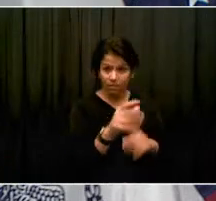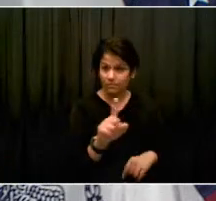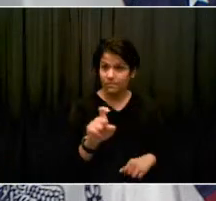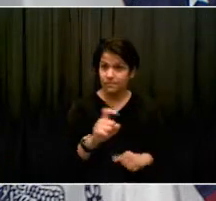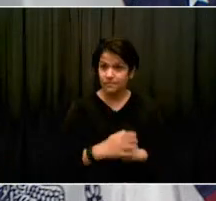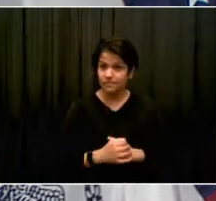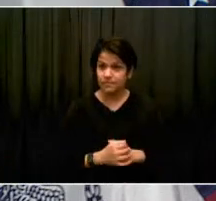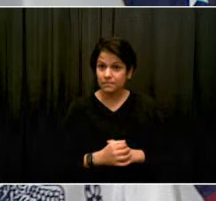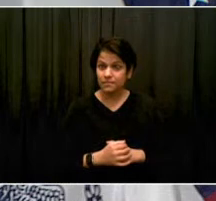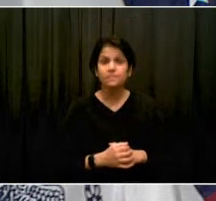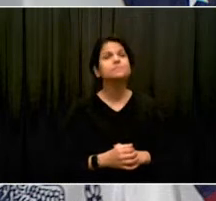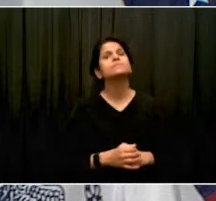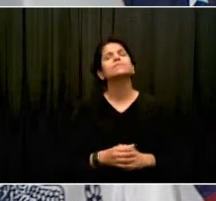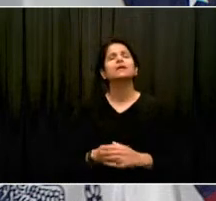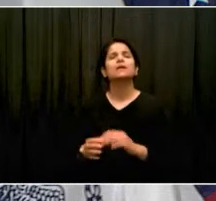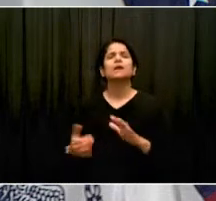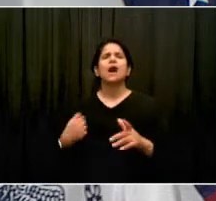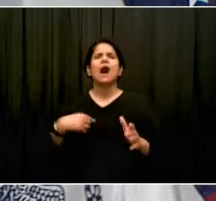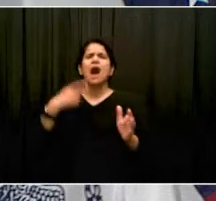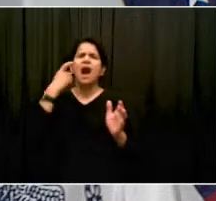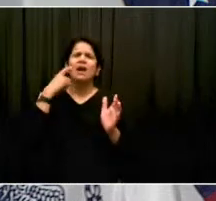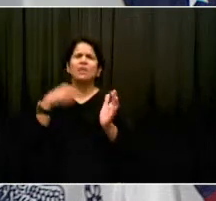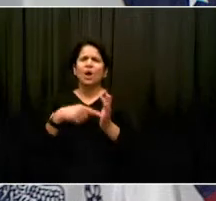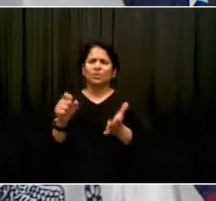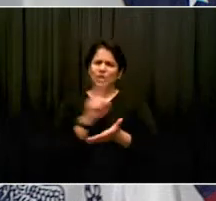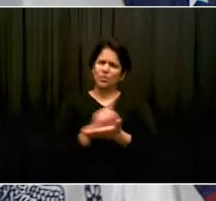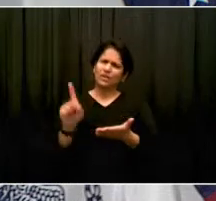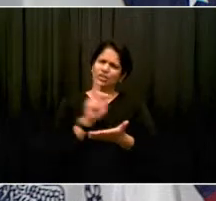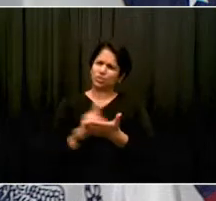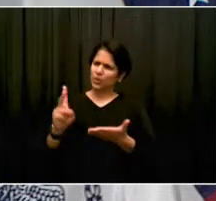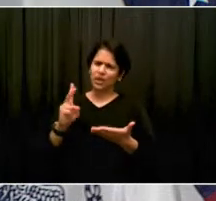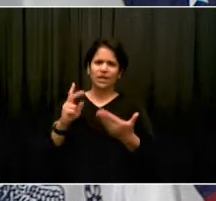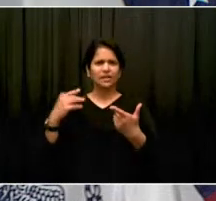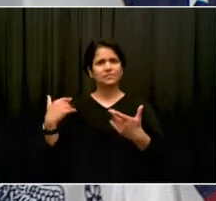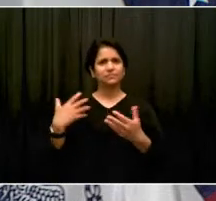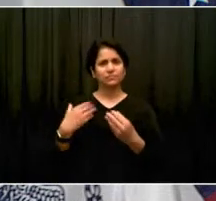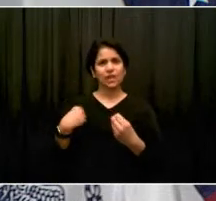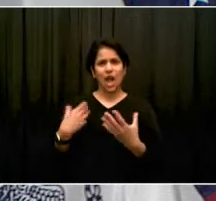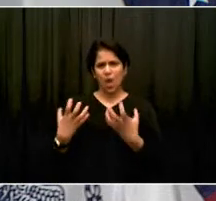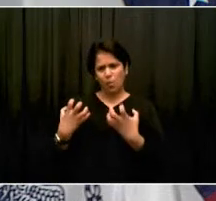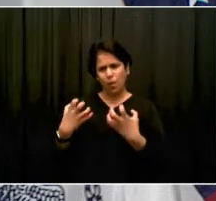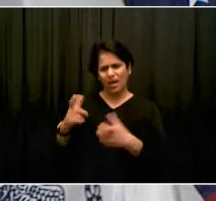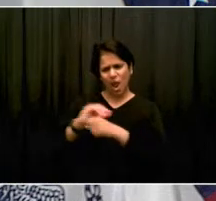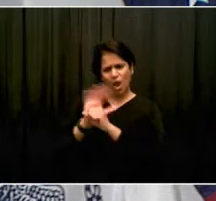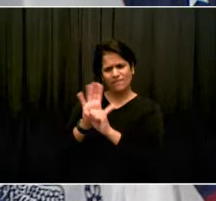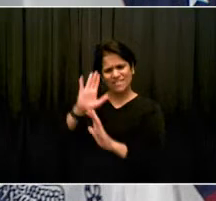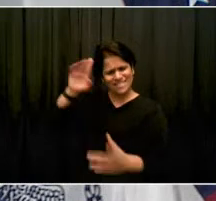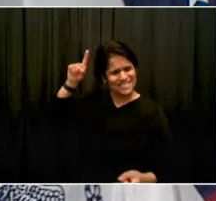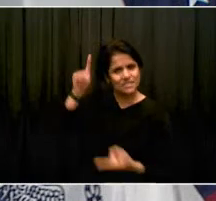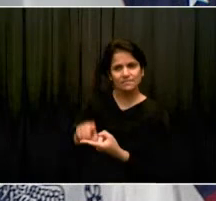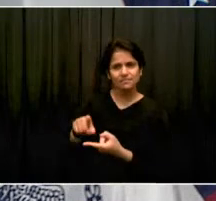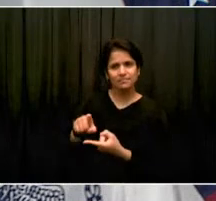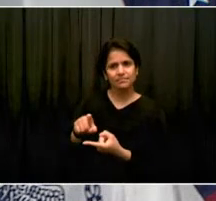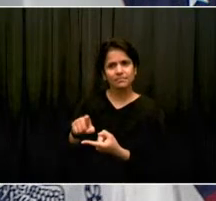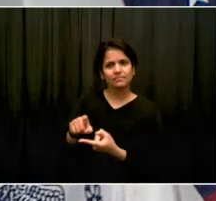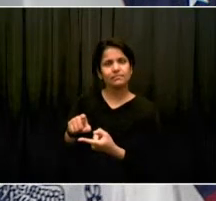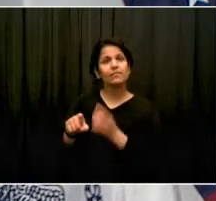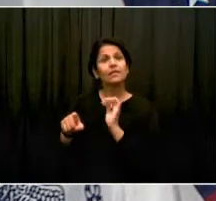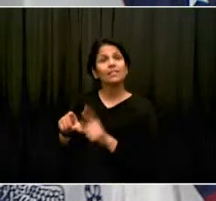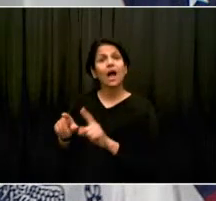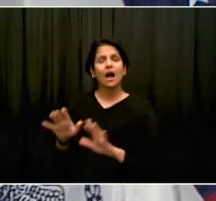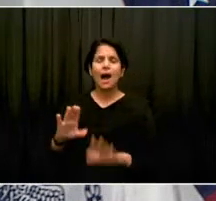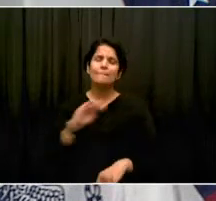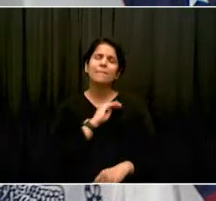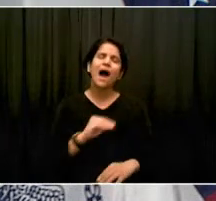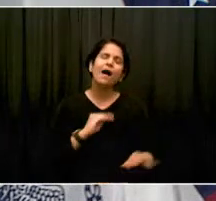some aberrant realities the last few weeks. We all know because of Johnson & Johnson. I mean, that was a clear curveball that slowed us down some.